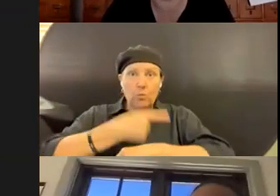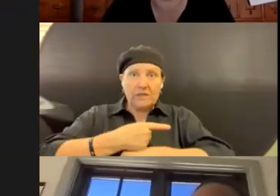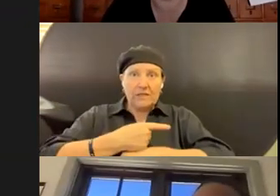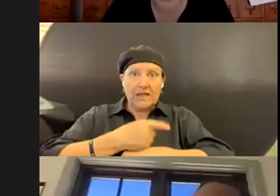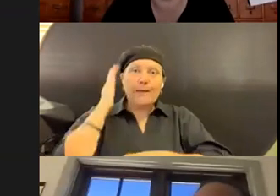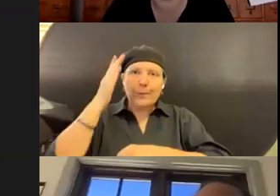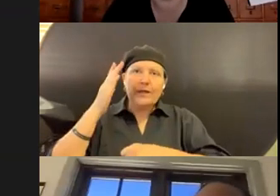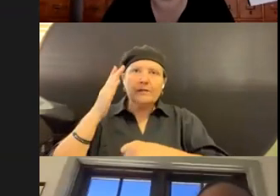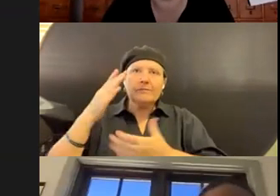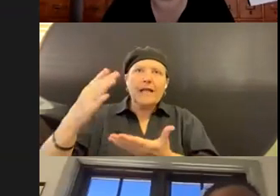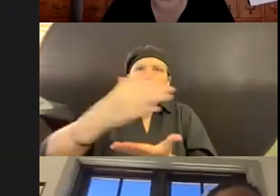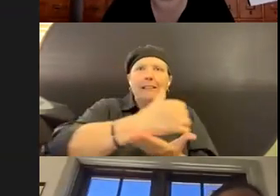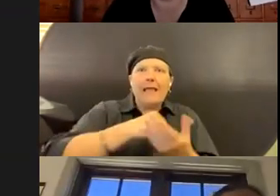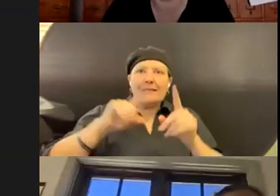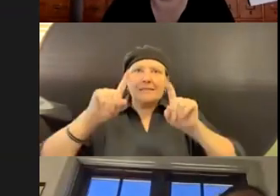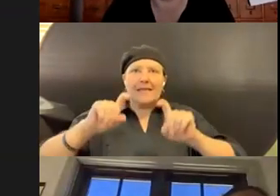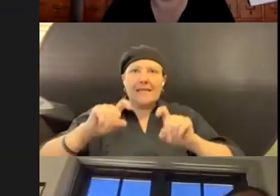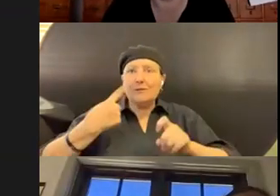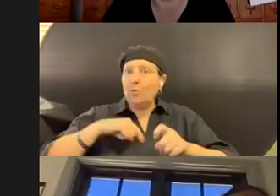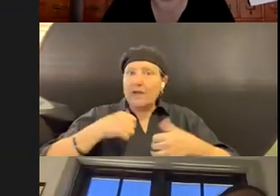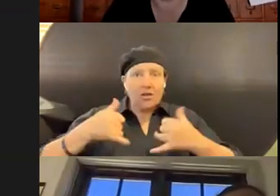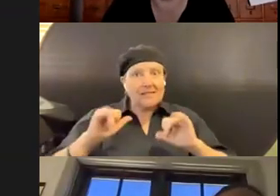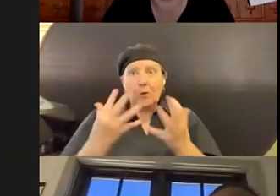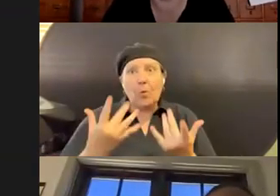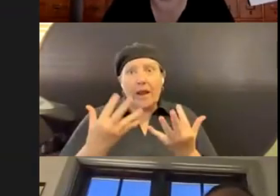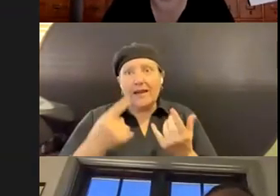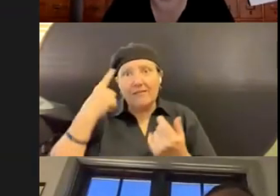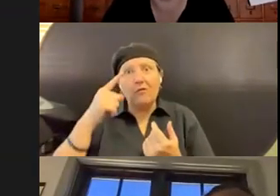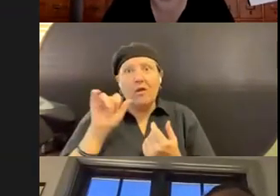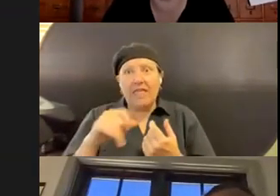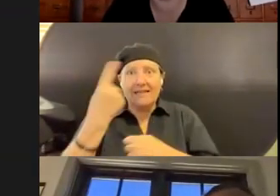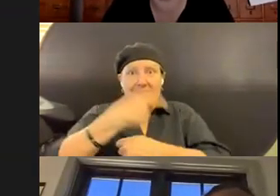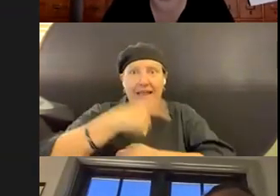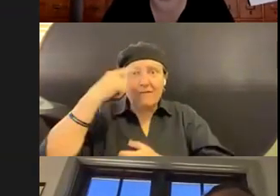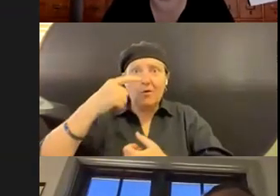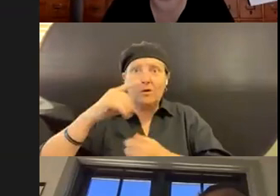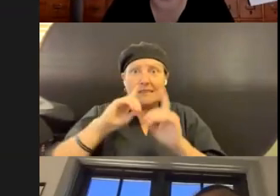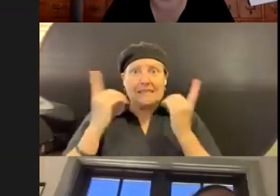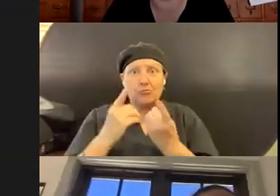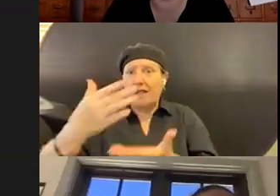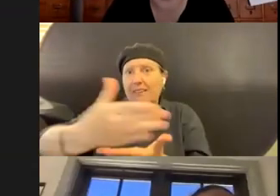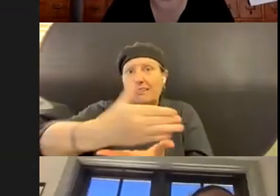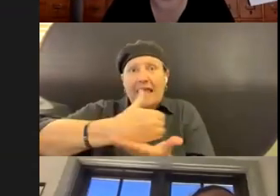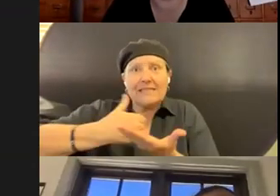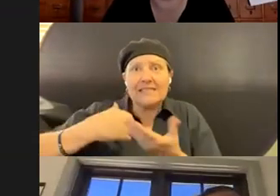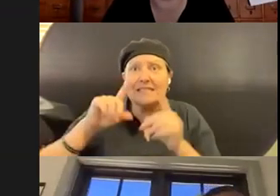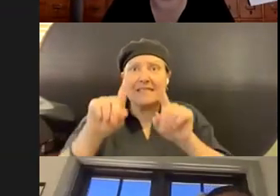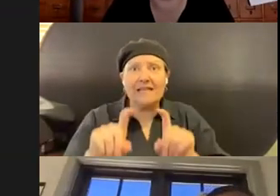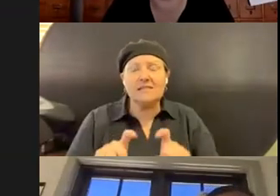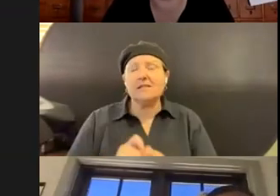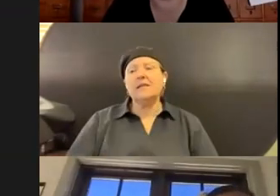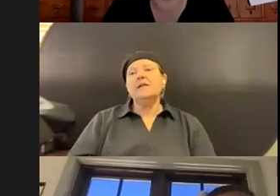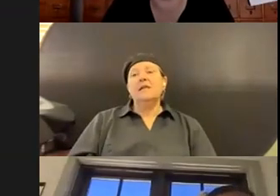we are still waiting for that day. Do you want to add anything to that? Yeah, as soon as we get the